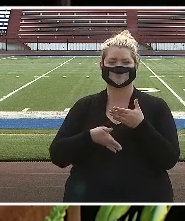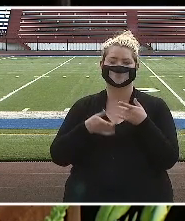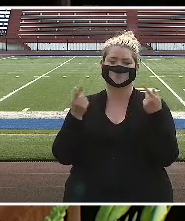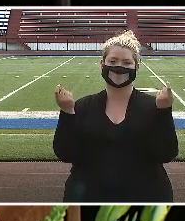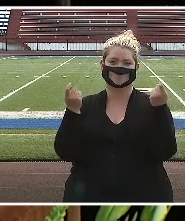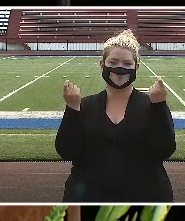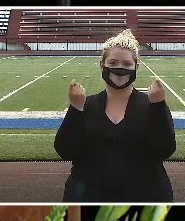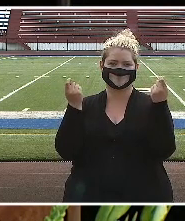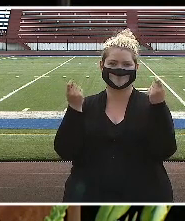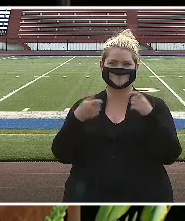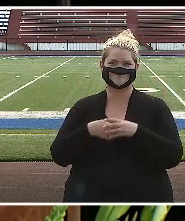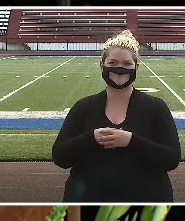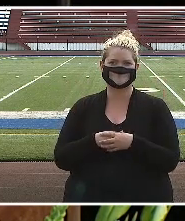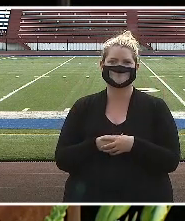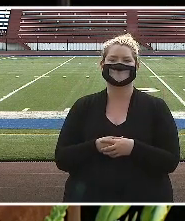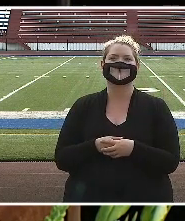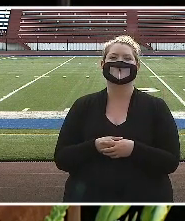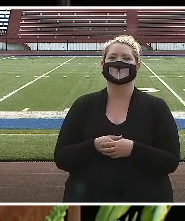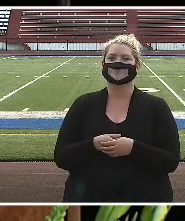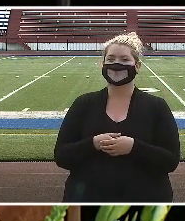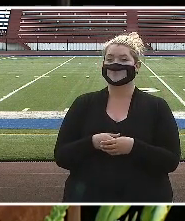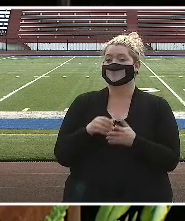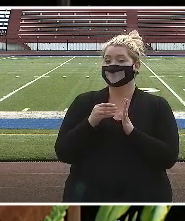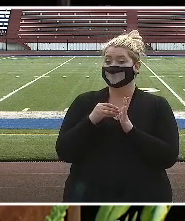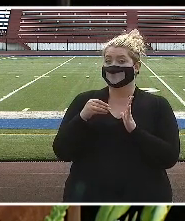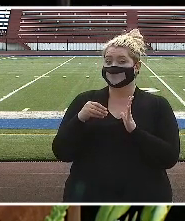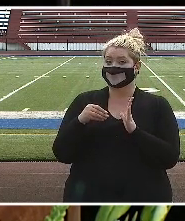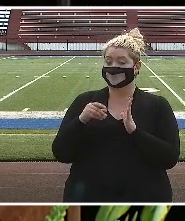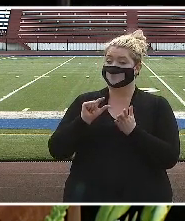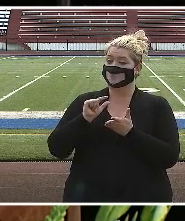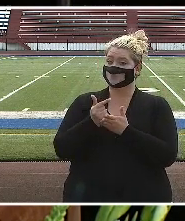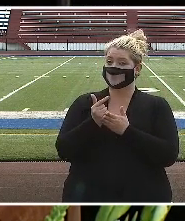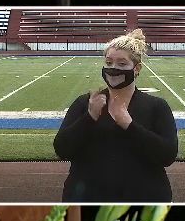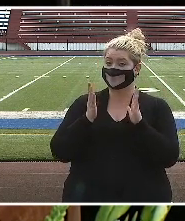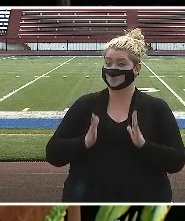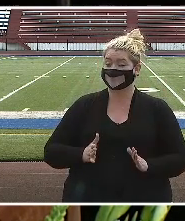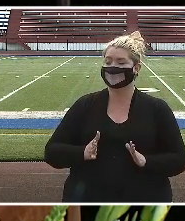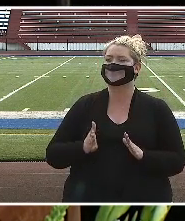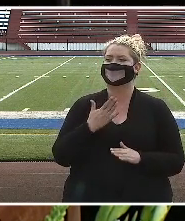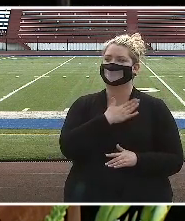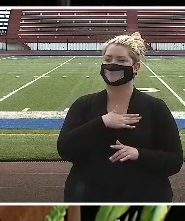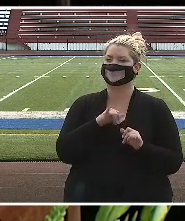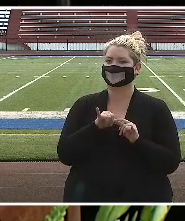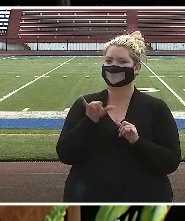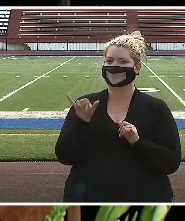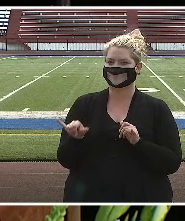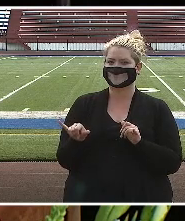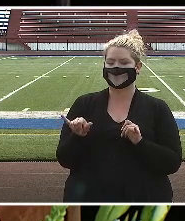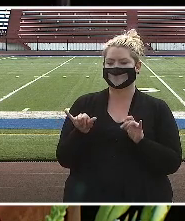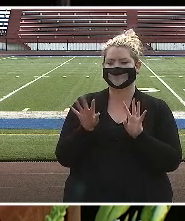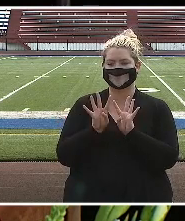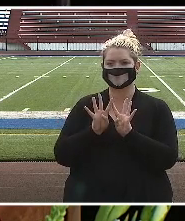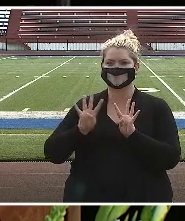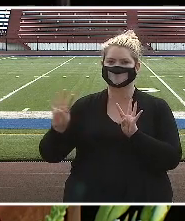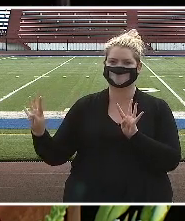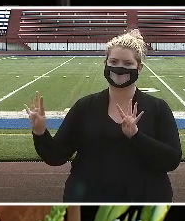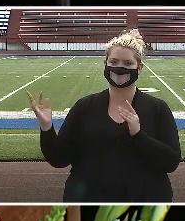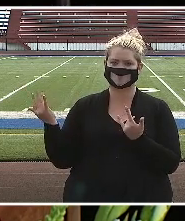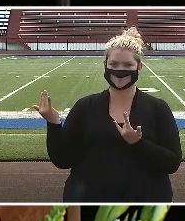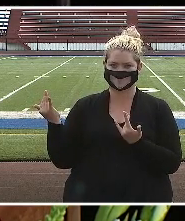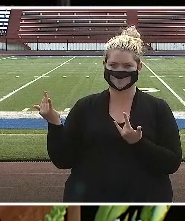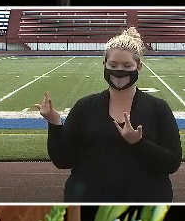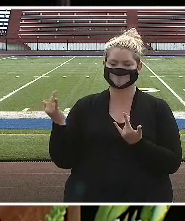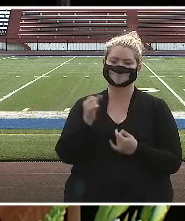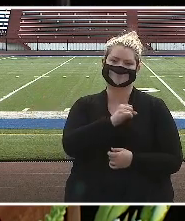our graduates, if you can please stay on your socially distanced marker, and then you will be released by staff